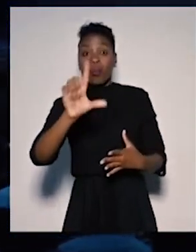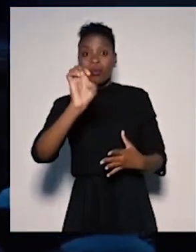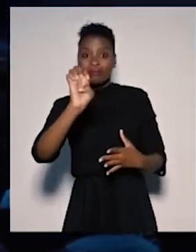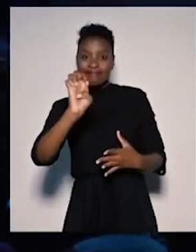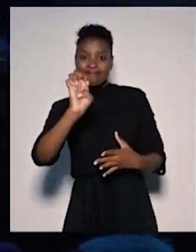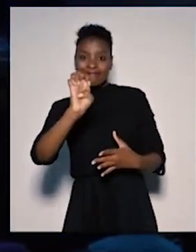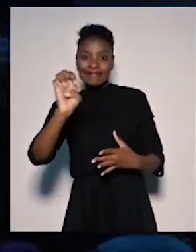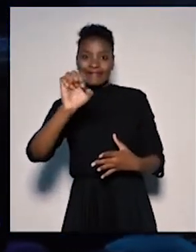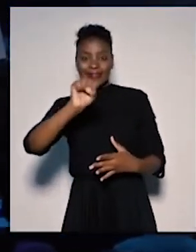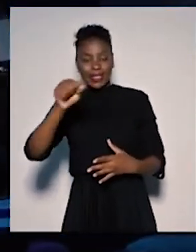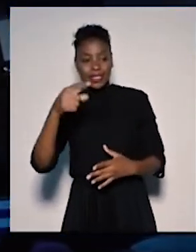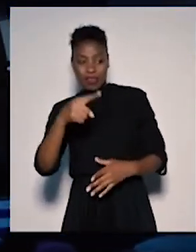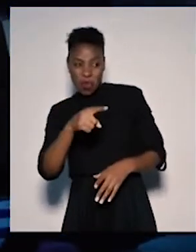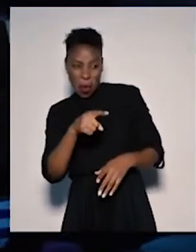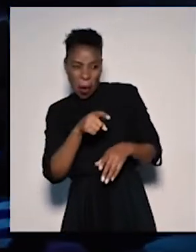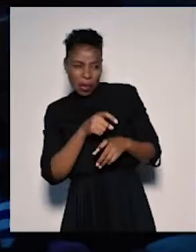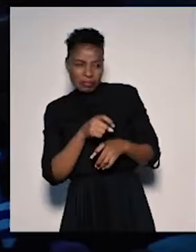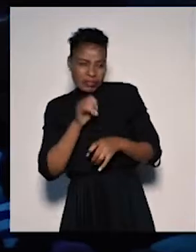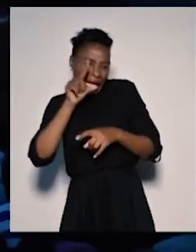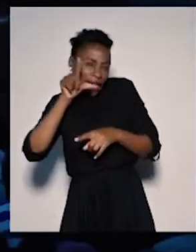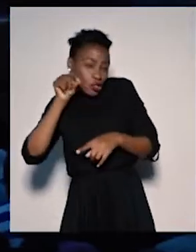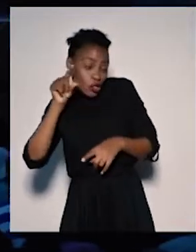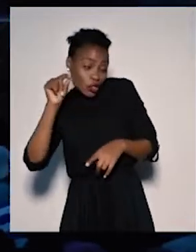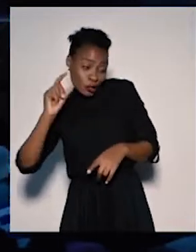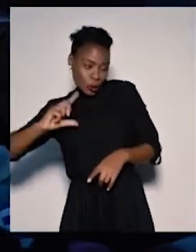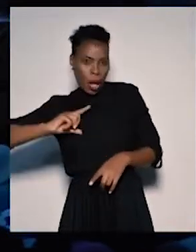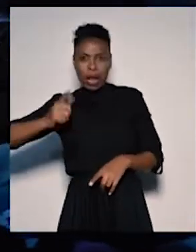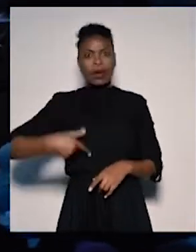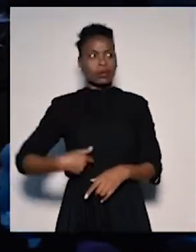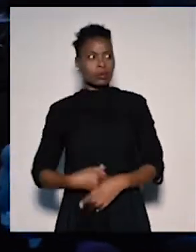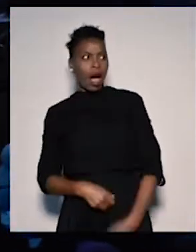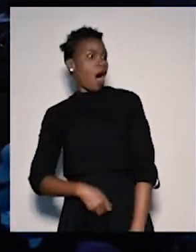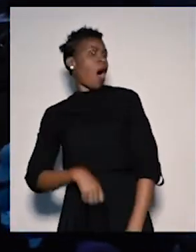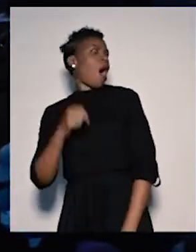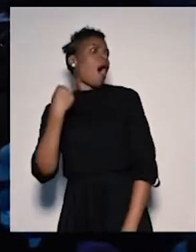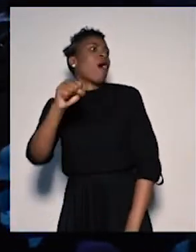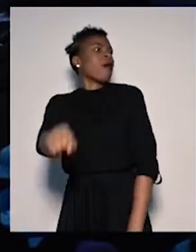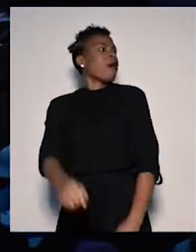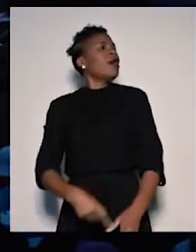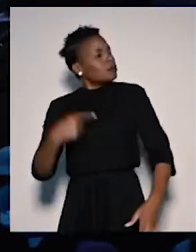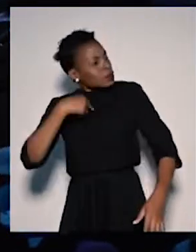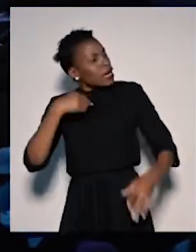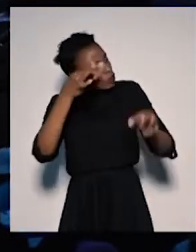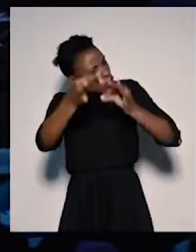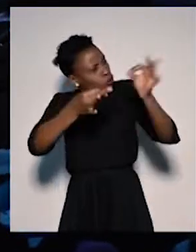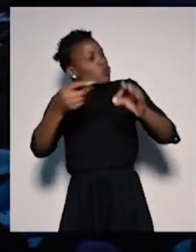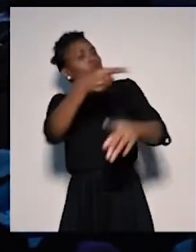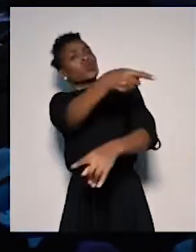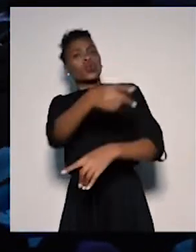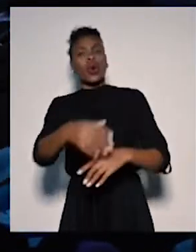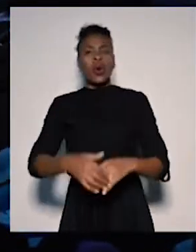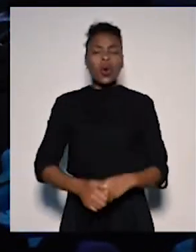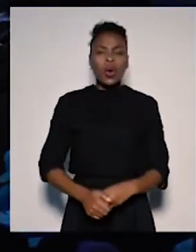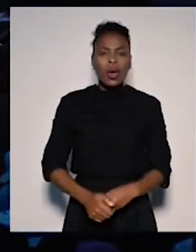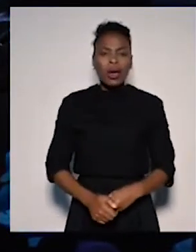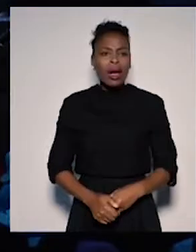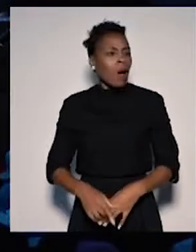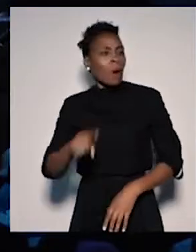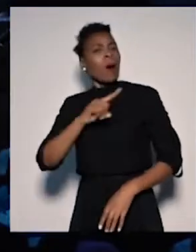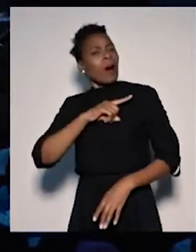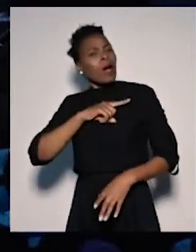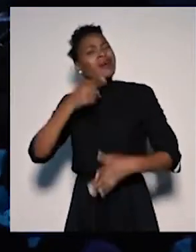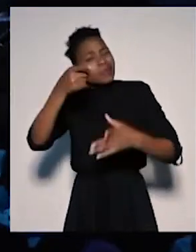in the church, maybe you are sitting next to her. No, skelaring ha, kelatalusait. Hang in there. Tell your neighbor, well, tell us